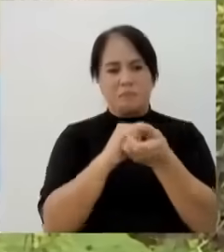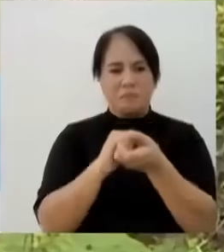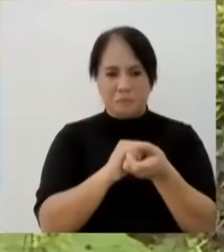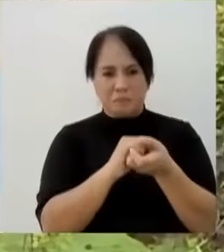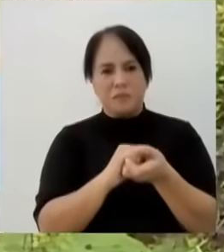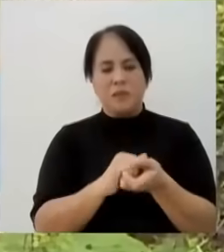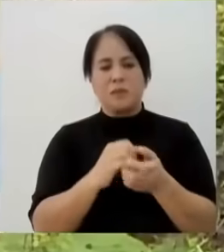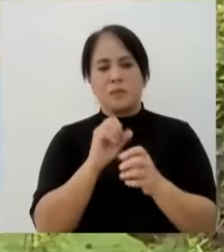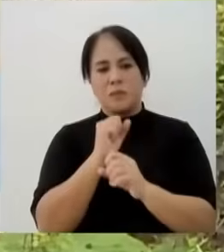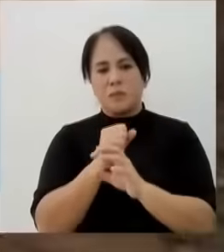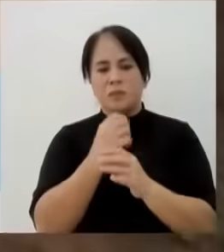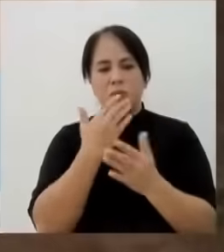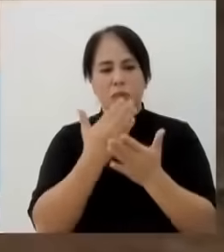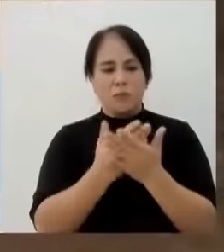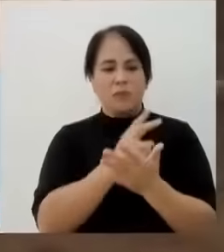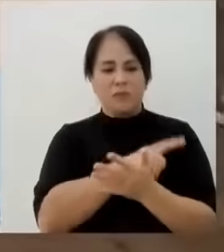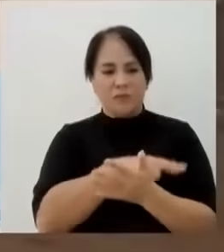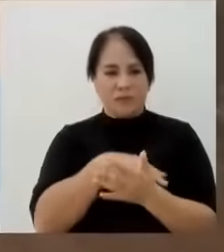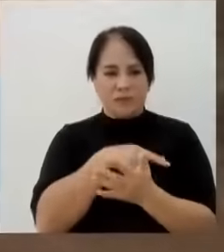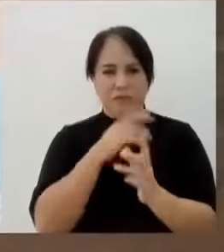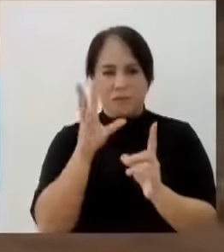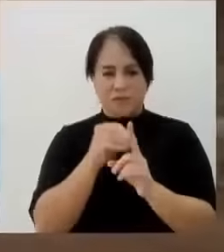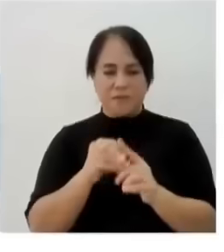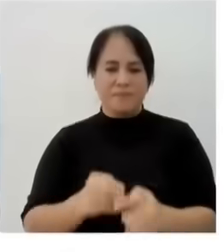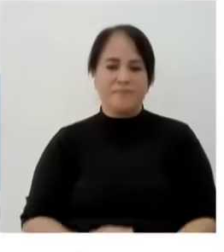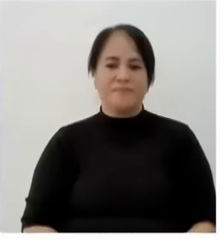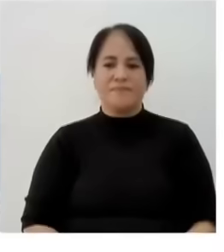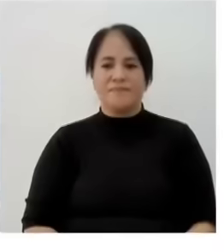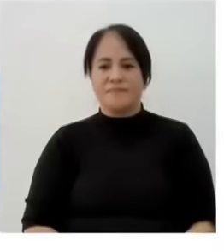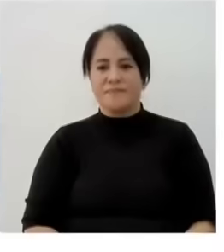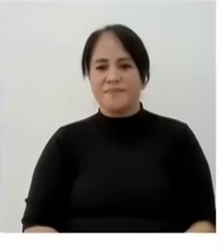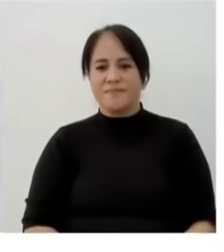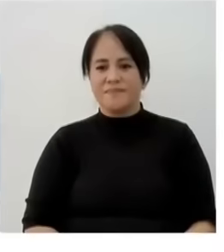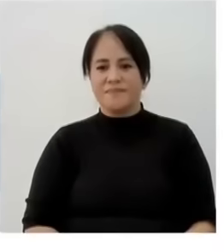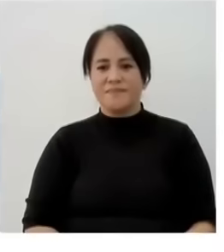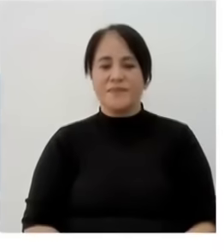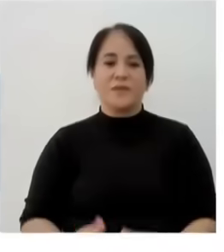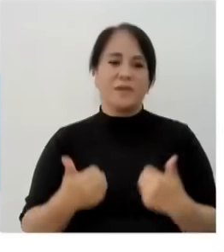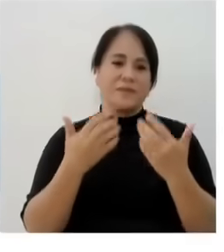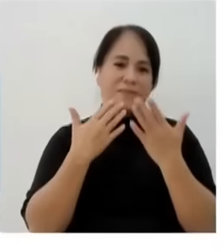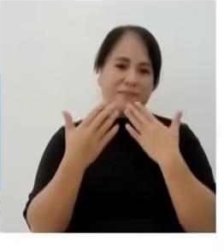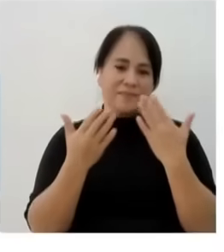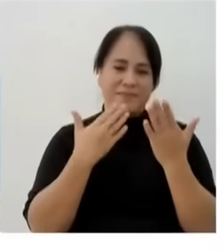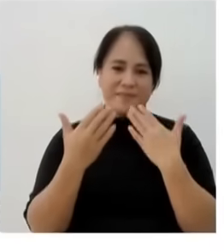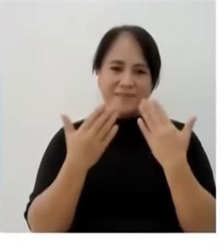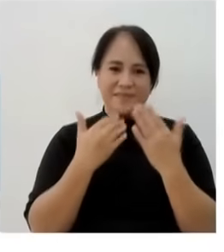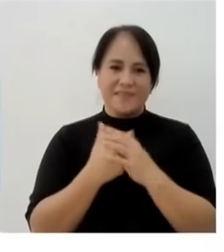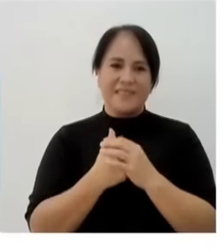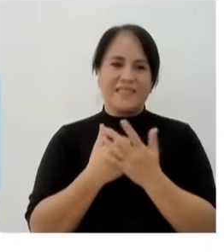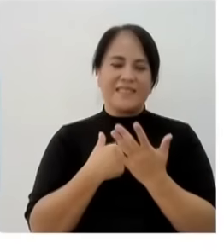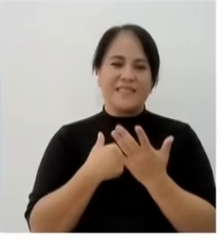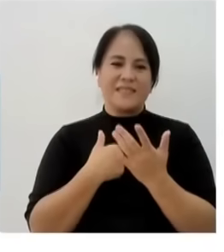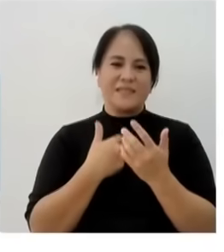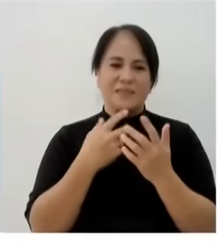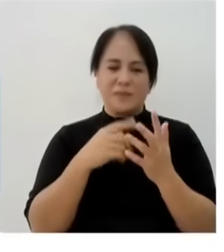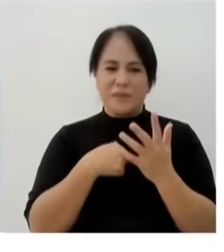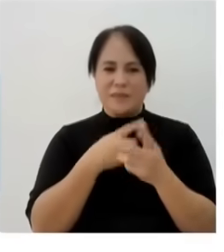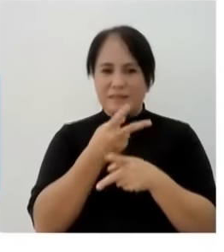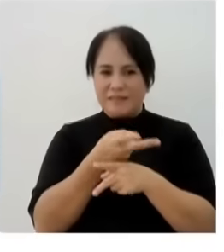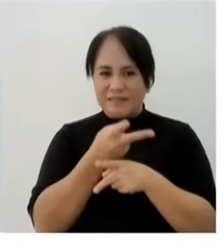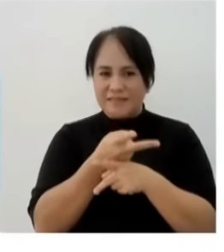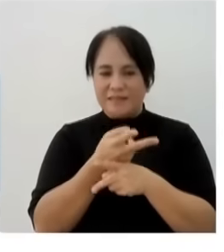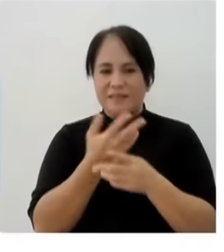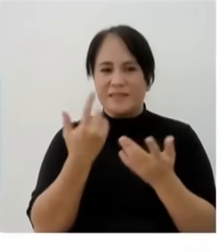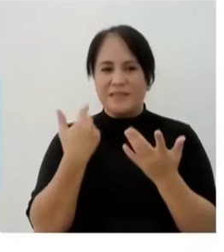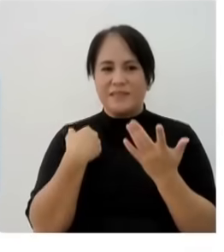good values and culture, basically. Carmina. All right. Thanks a lot. Nico Bawa, of course, has been following this story very closely. So